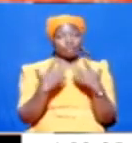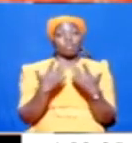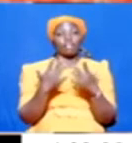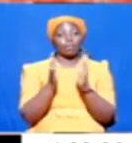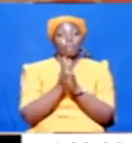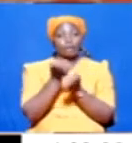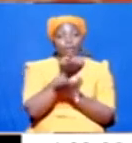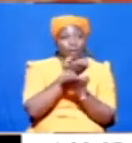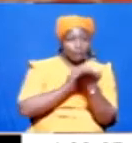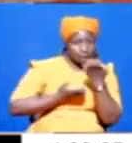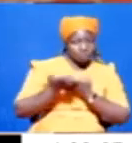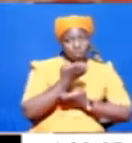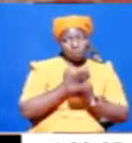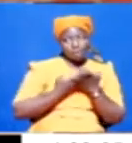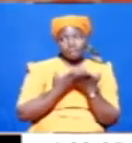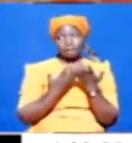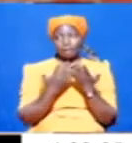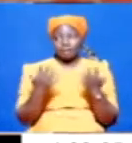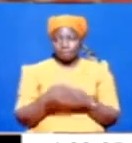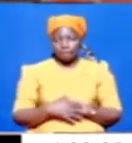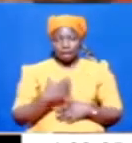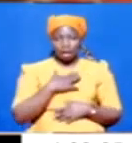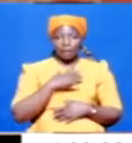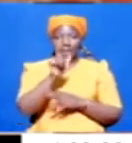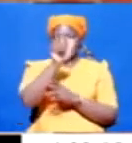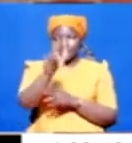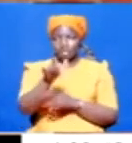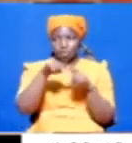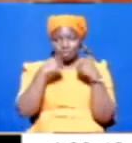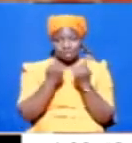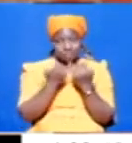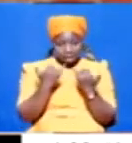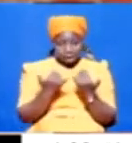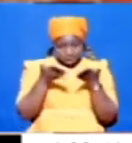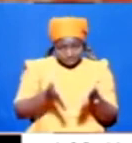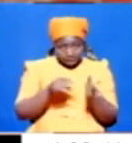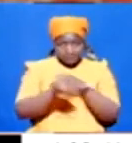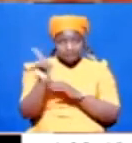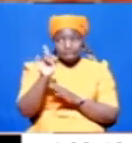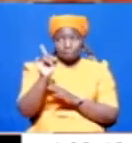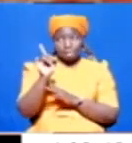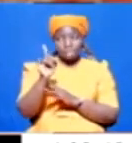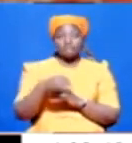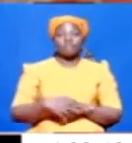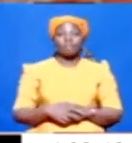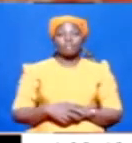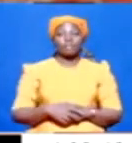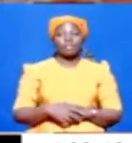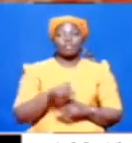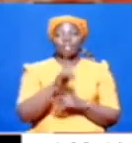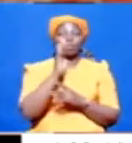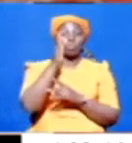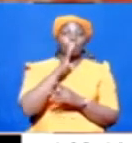economic incentives. Our regional team, which is now being here in Nairobi rather than in London, will of course be much, much,